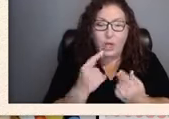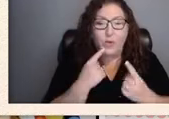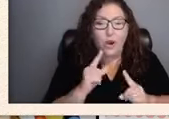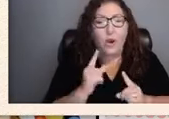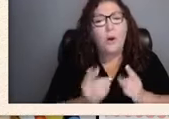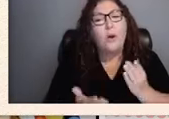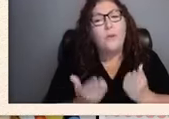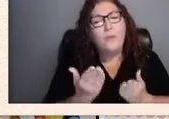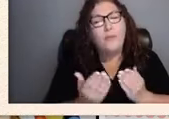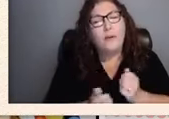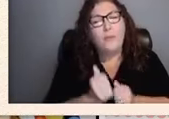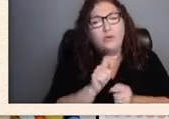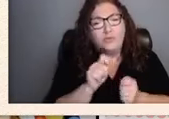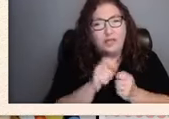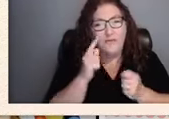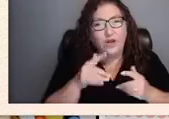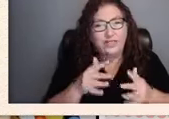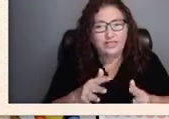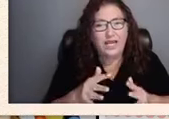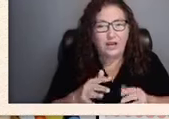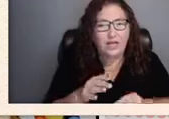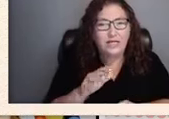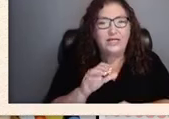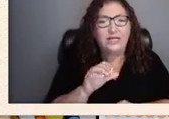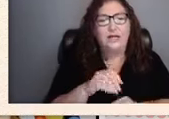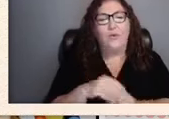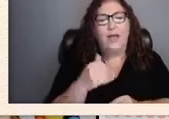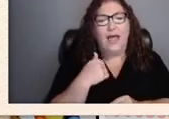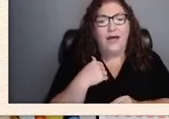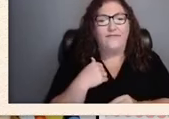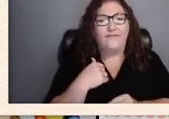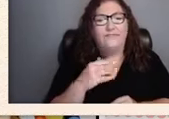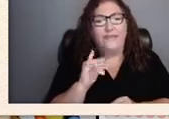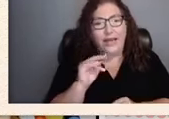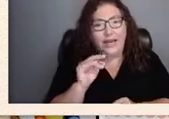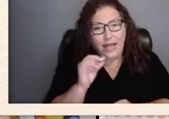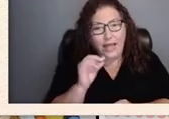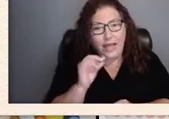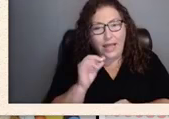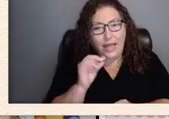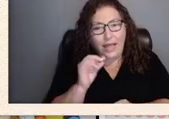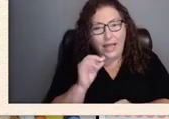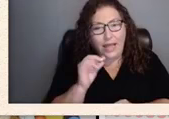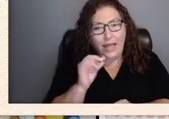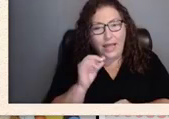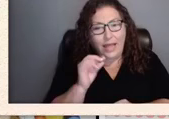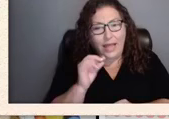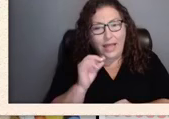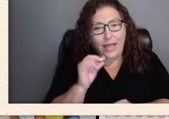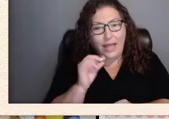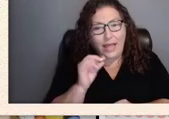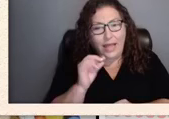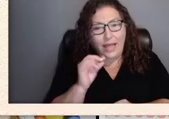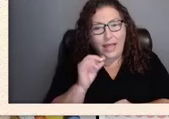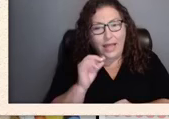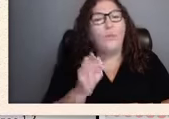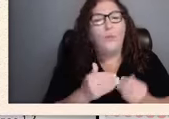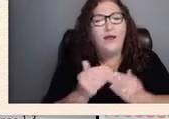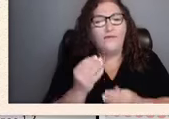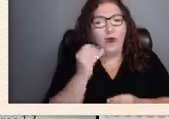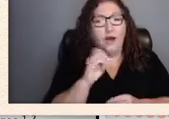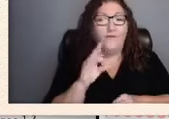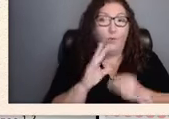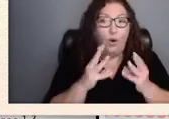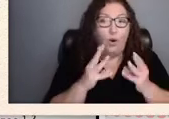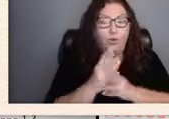anxiety, selective serotonin reuptake inhibitors, or SSRIs, sort of the Prozacs, if you will, of the world. And what we know is that